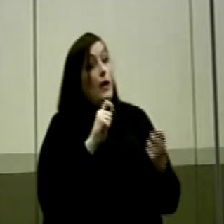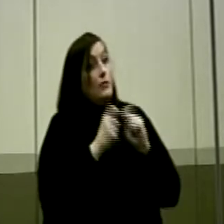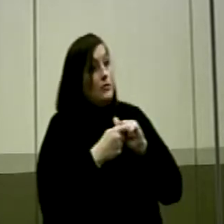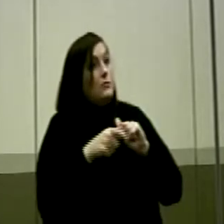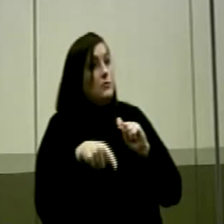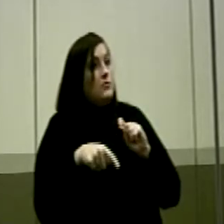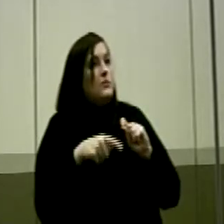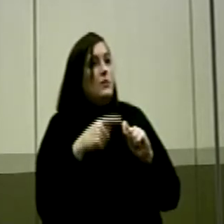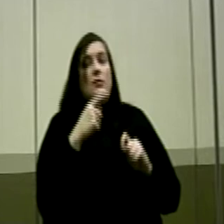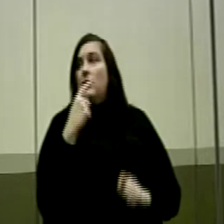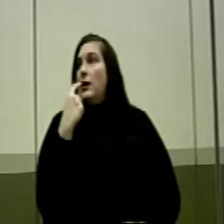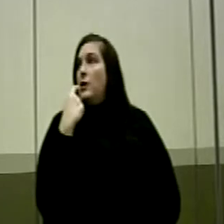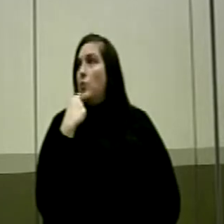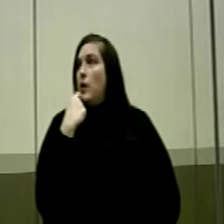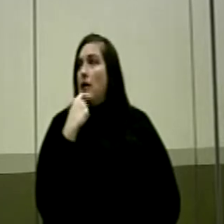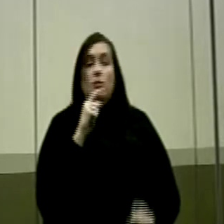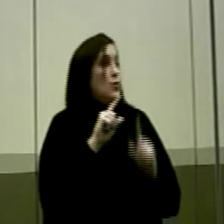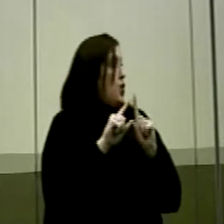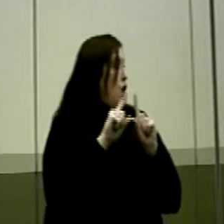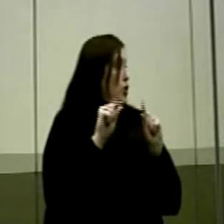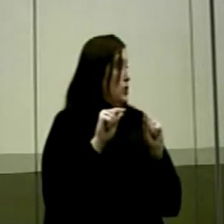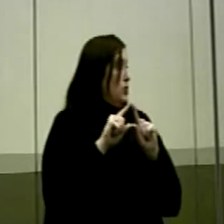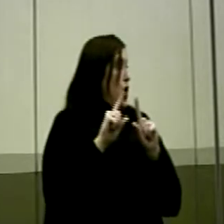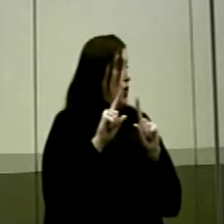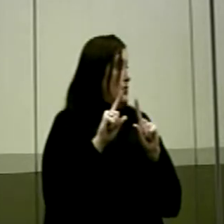like the red car.